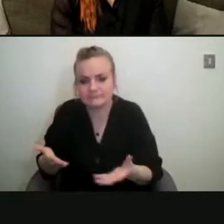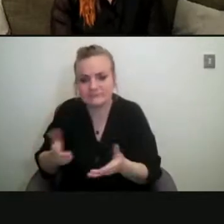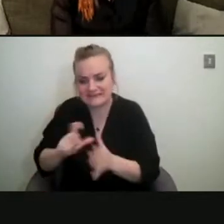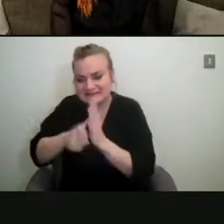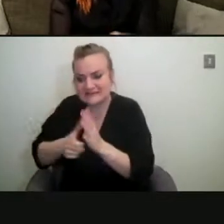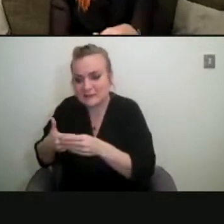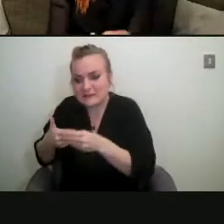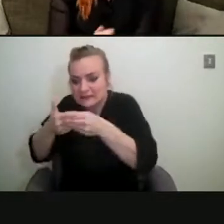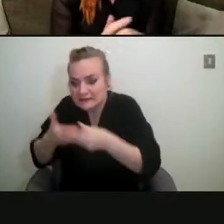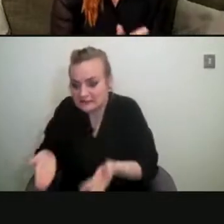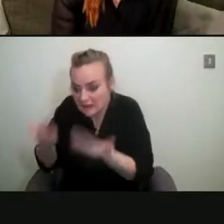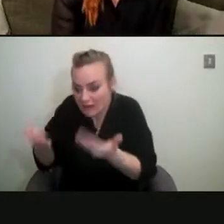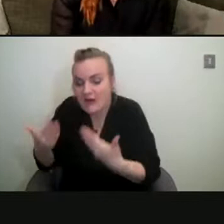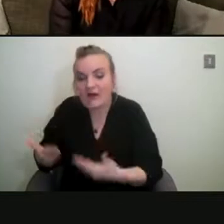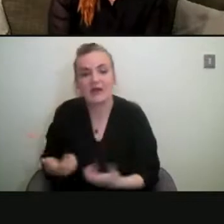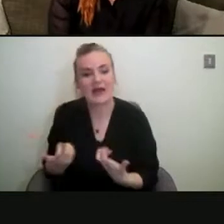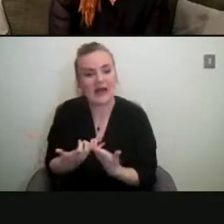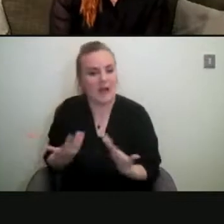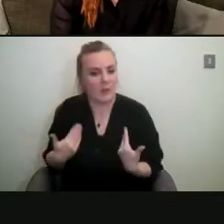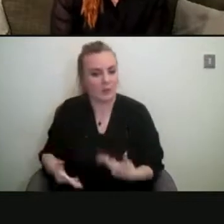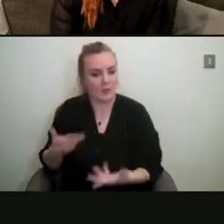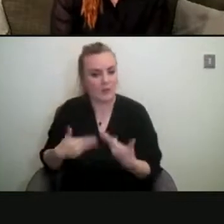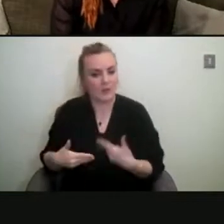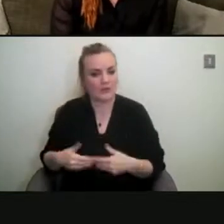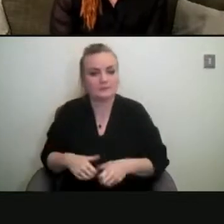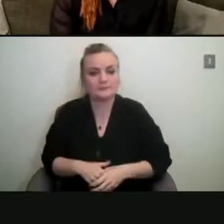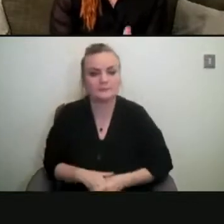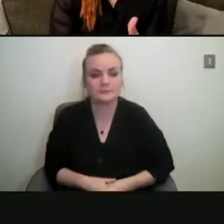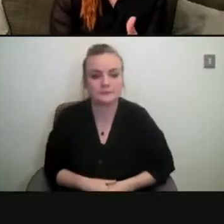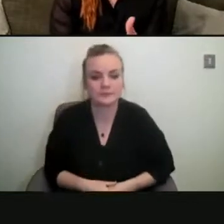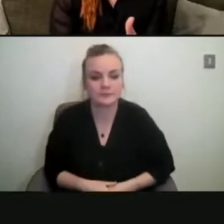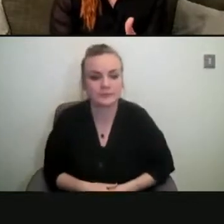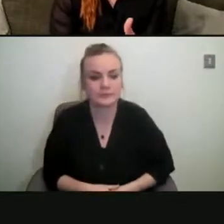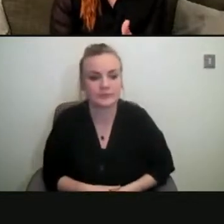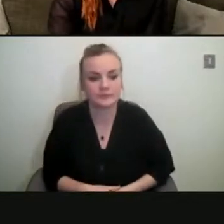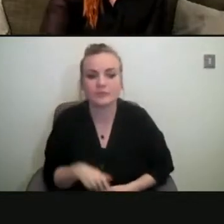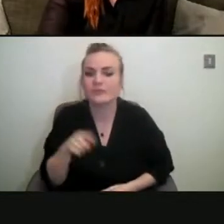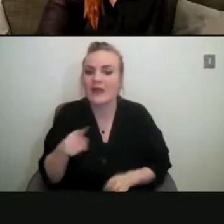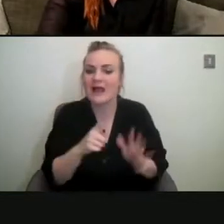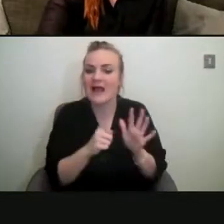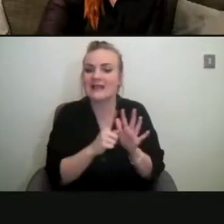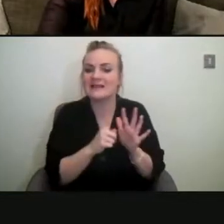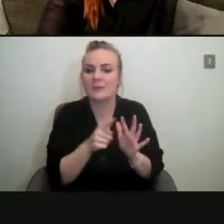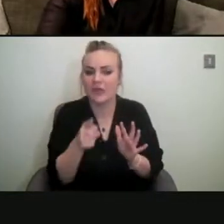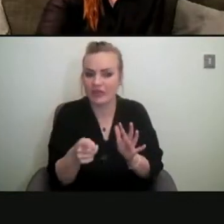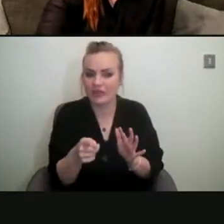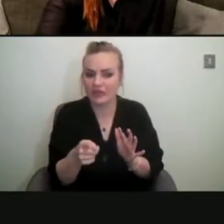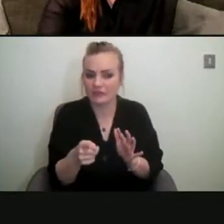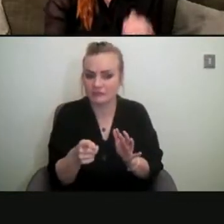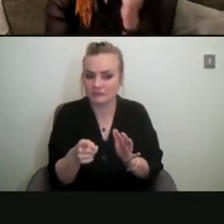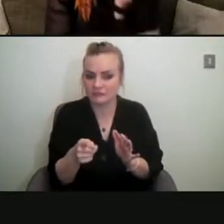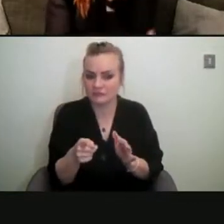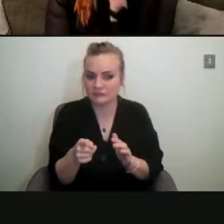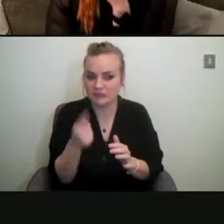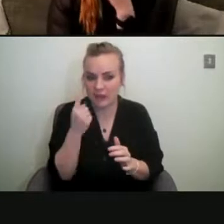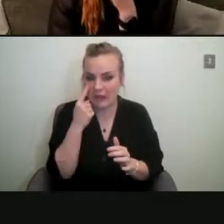So I'd like to direct that question to Elizabeth first.